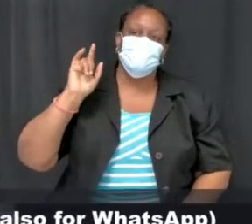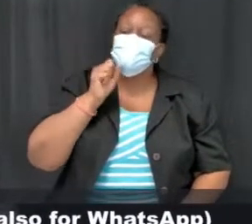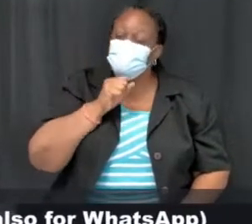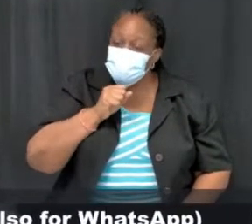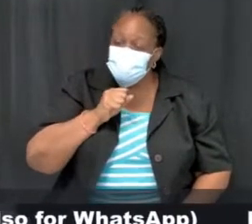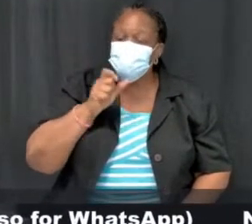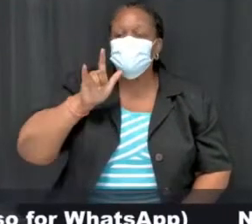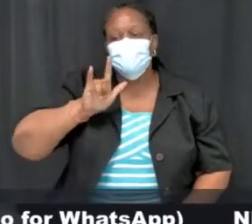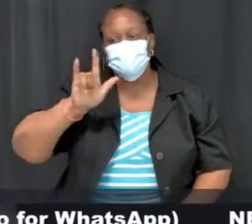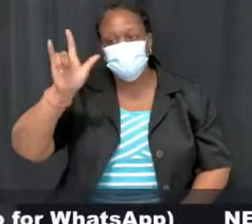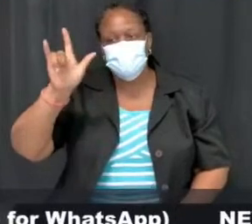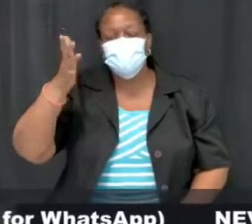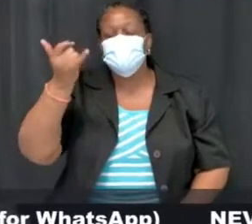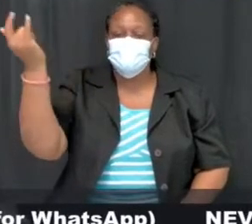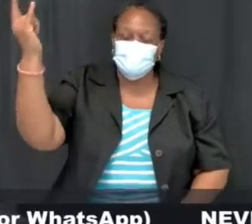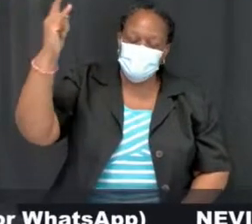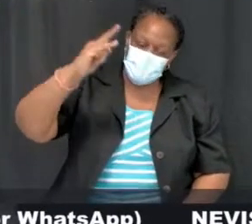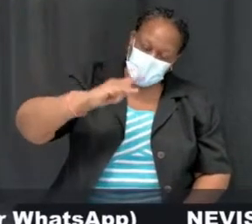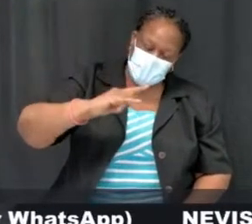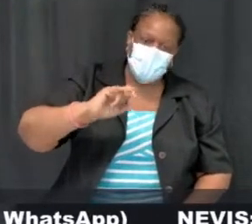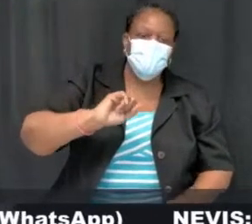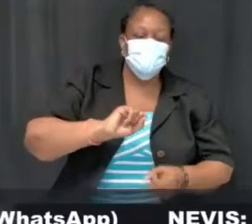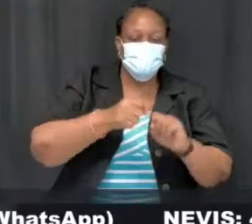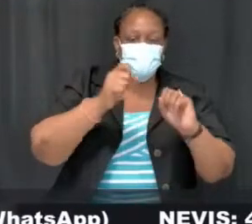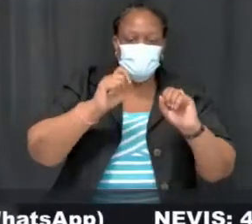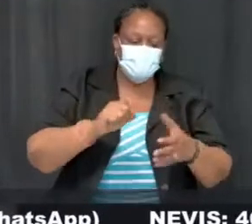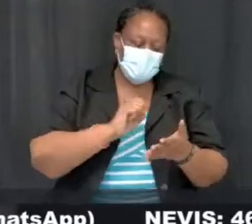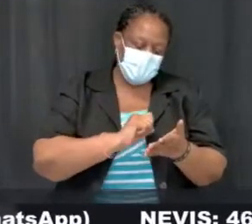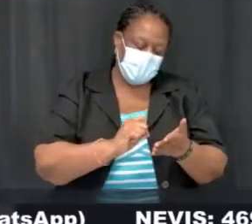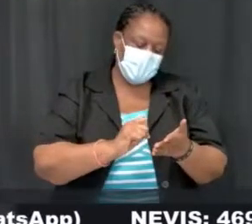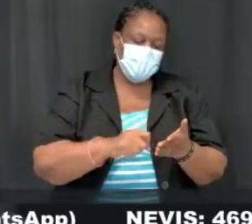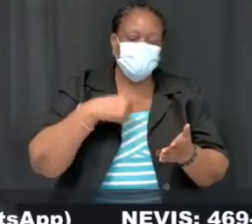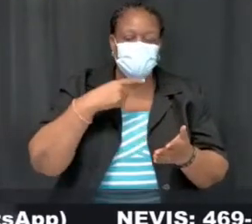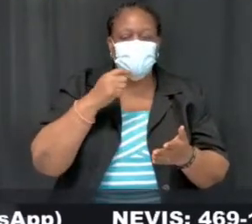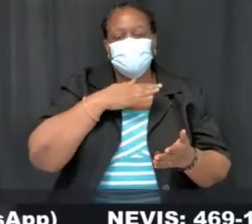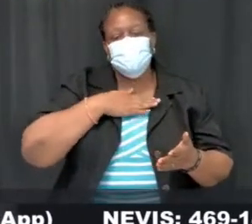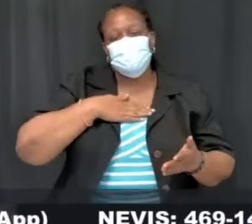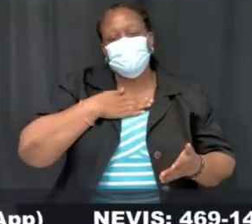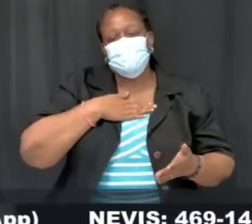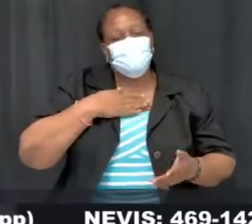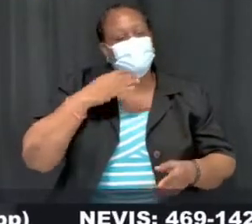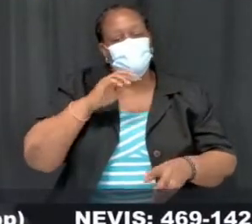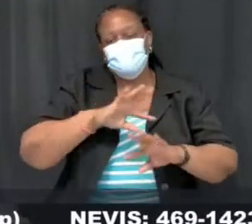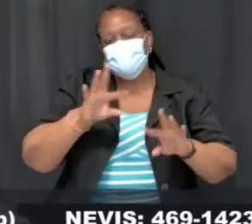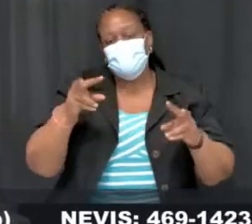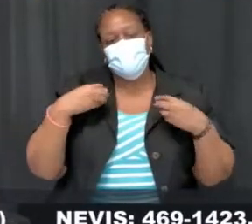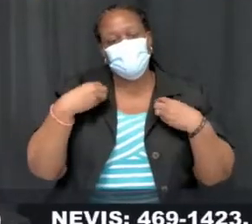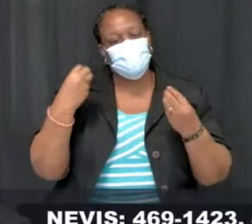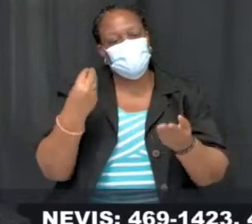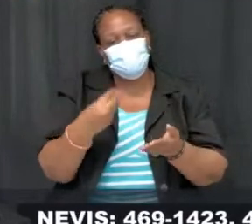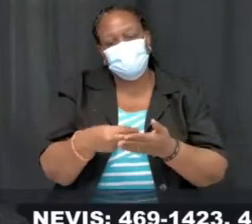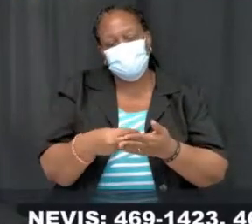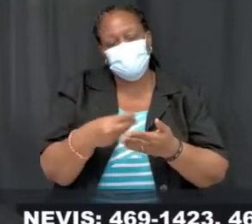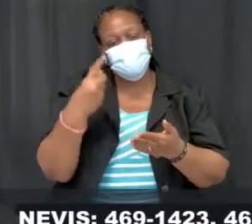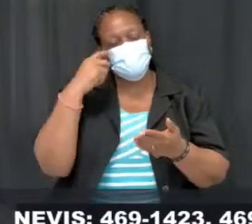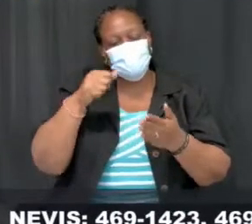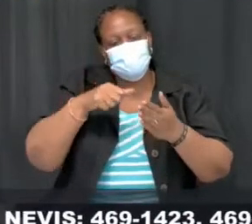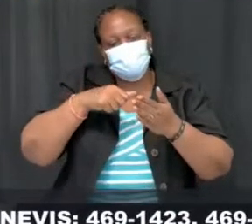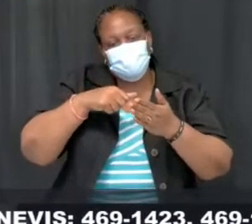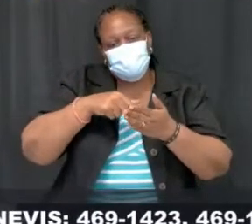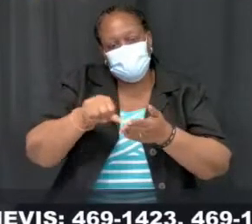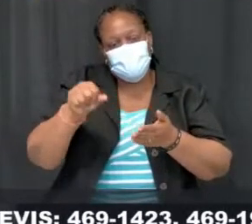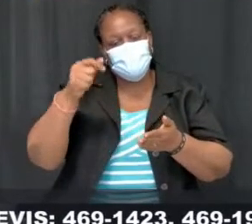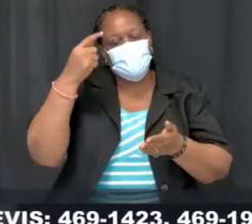years, and they decided to study overseas, and they don't want to come home for vacation or for a